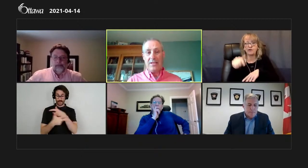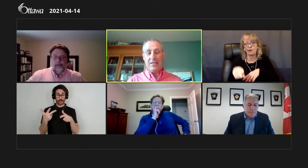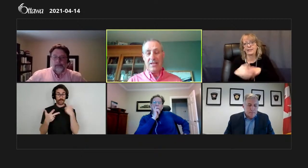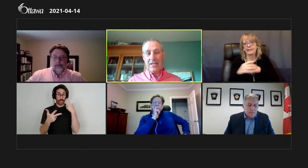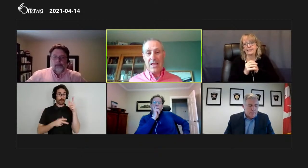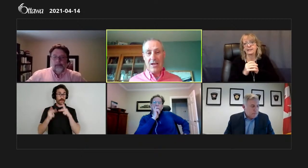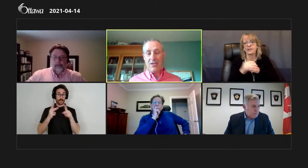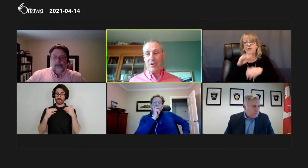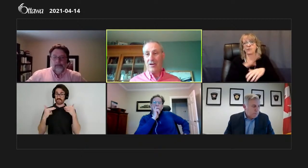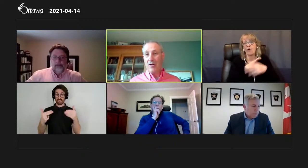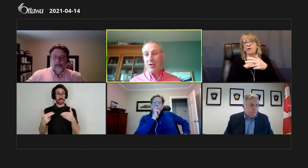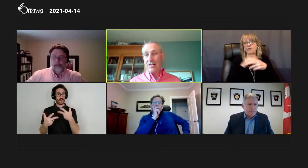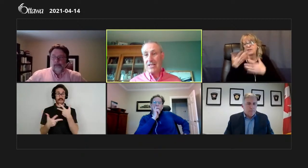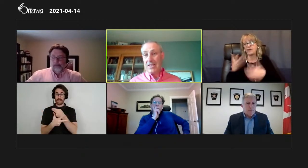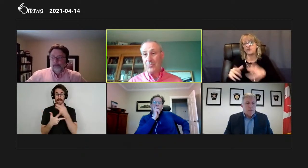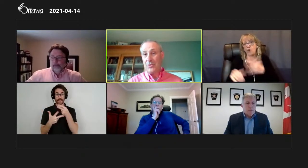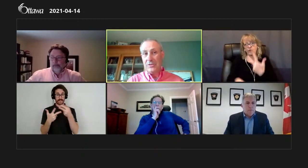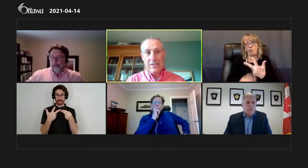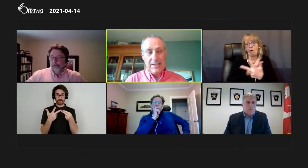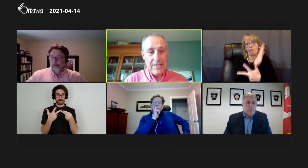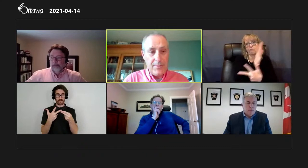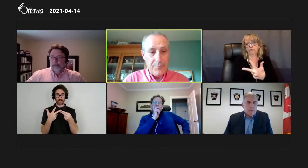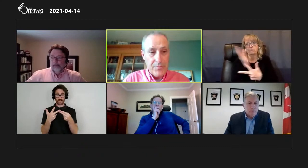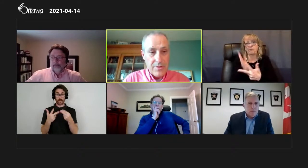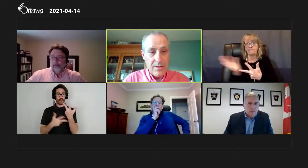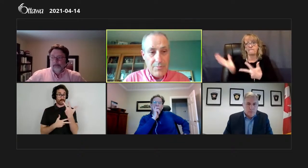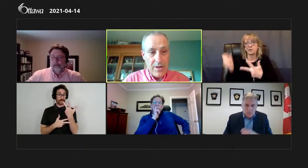there that are accessible